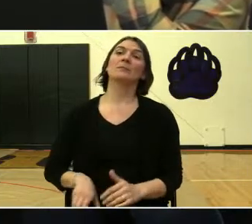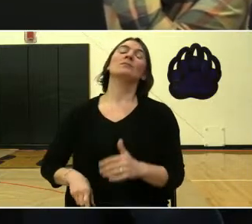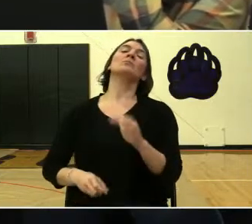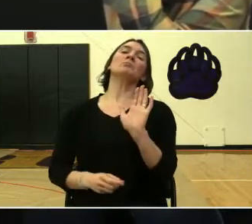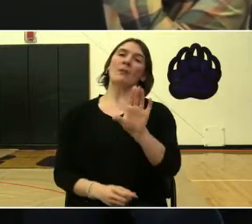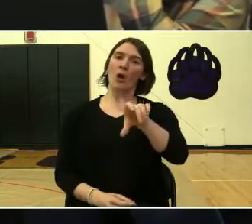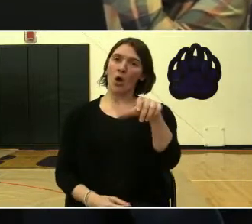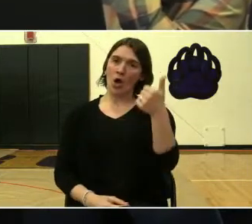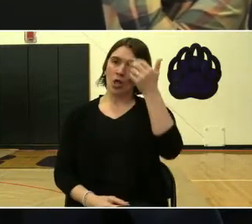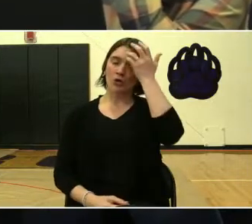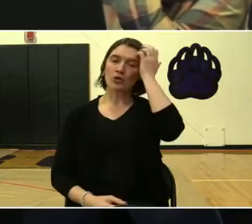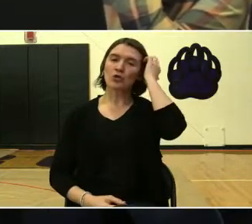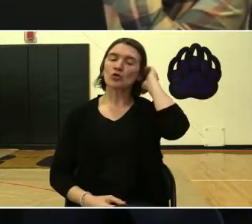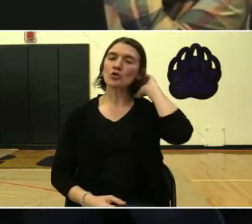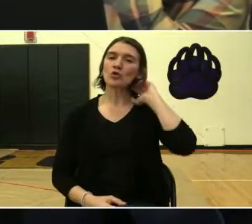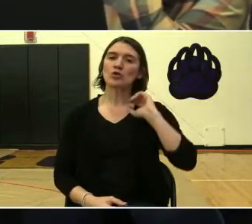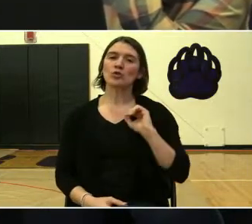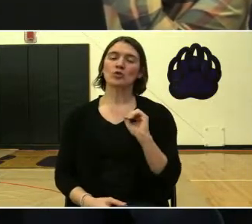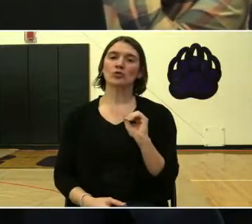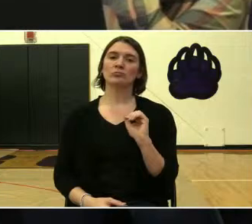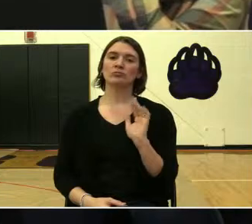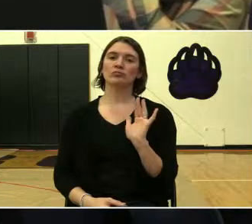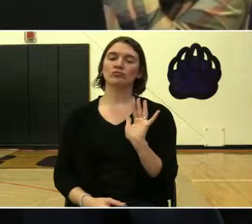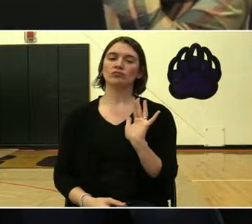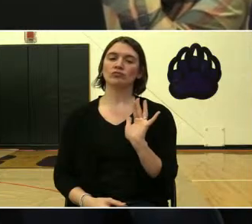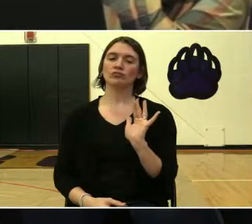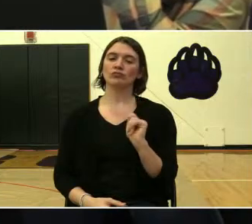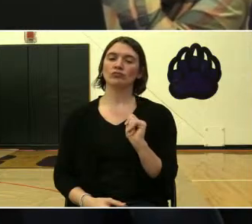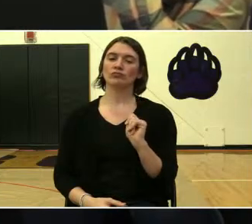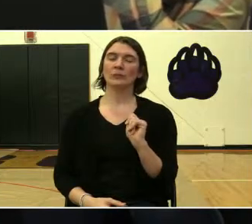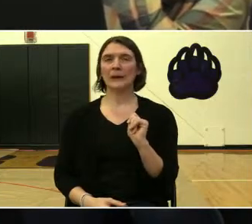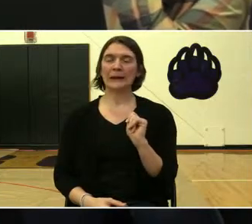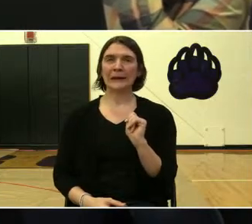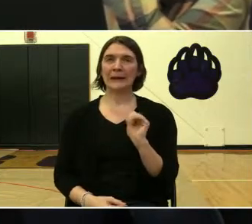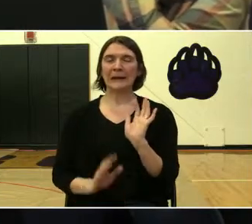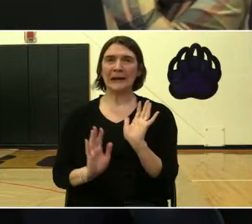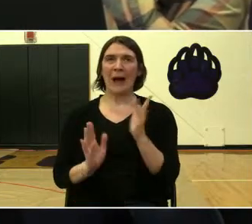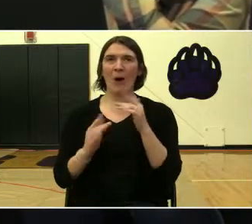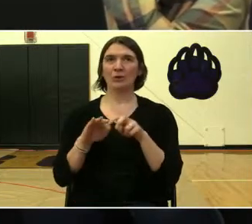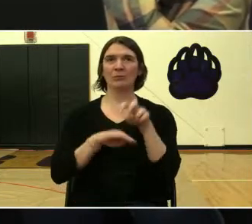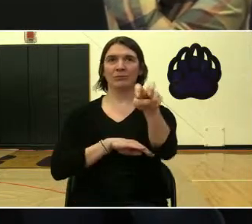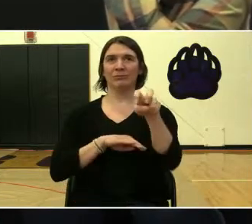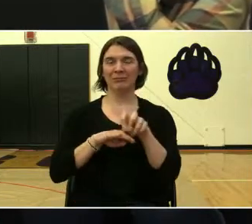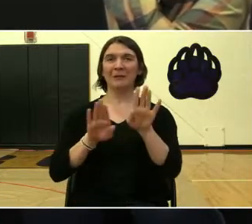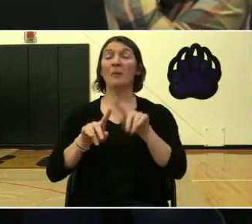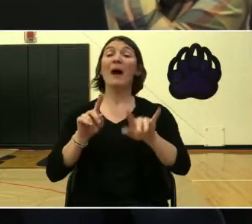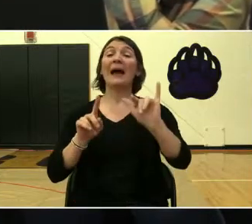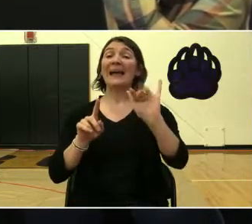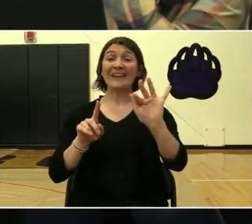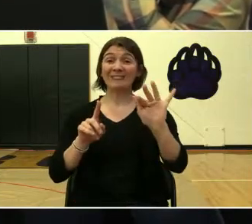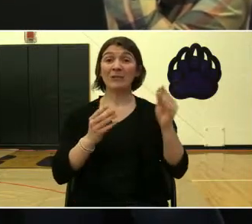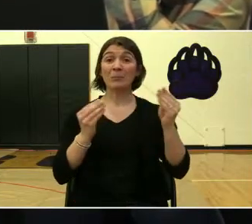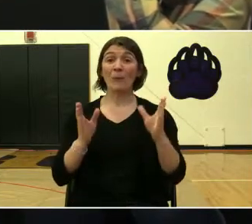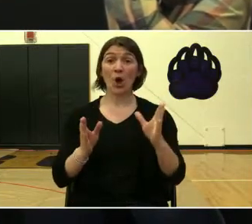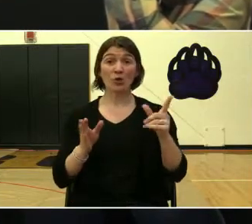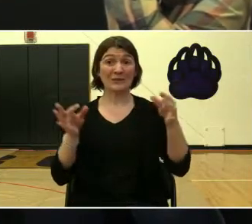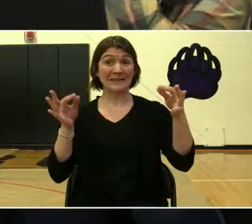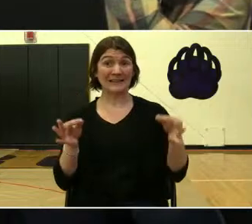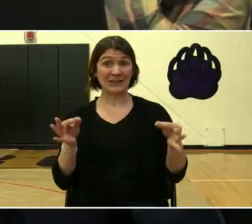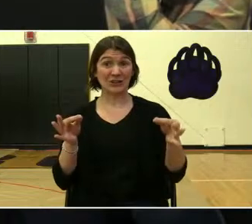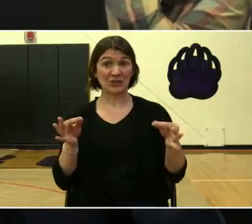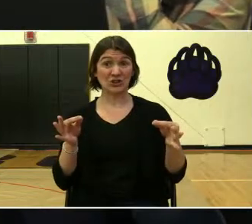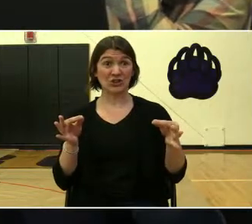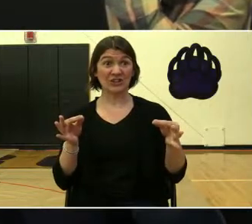just note if you I don't want to get too far ahead of ourselves but if if the moderator's decision